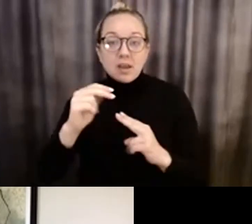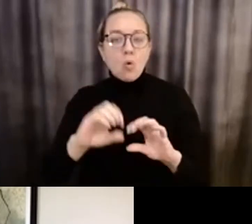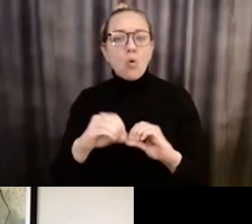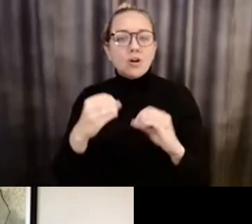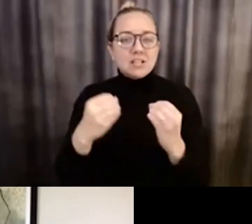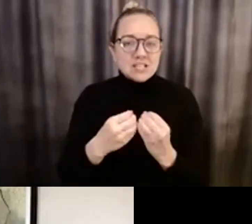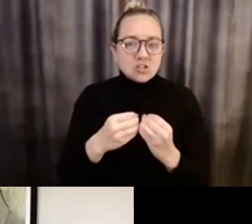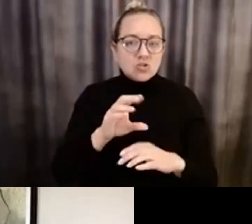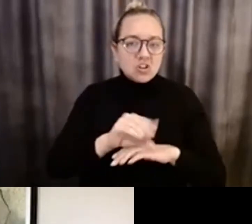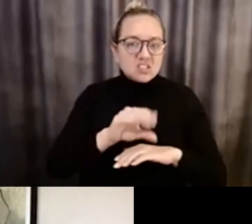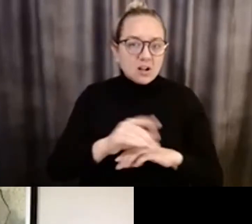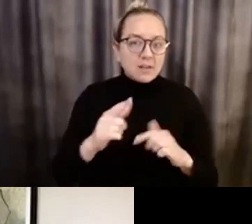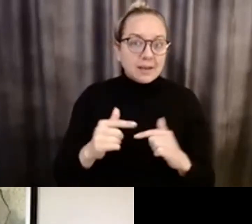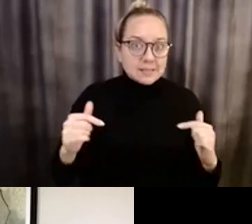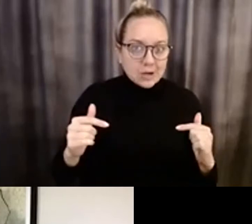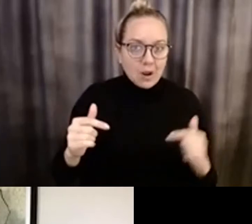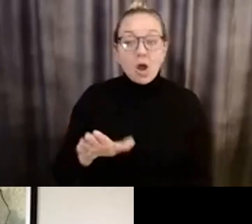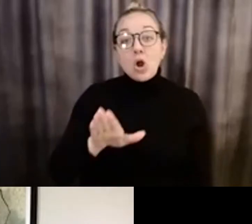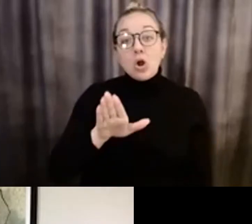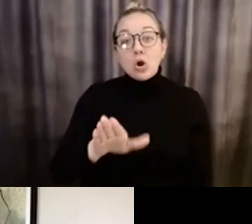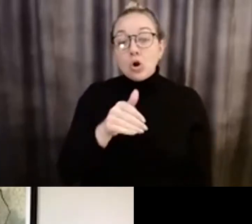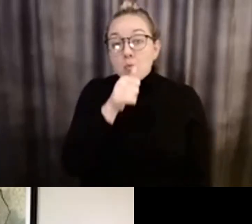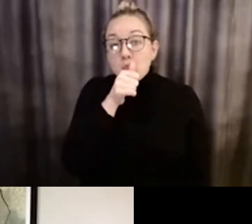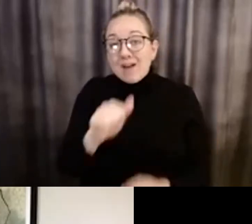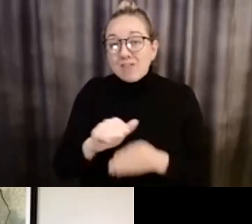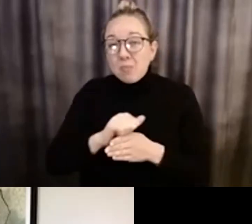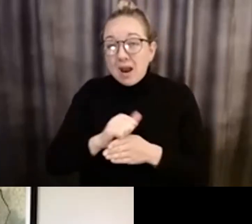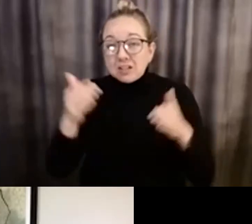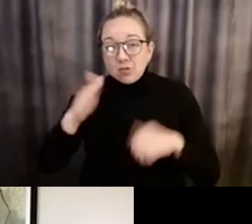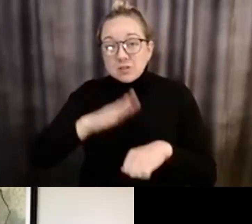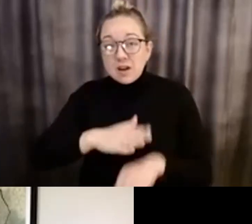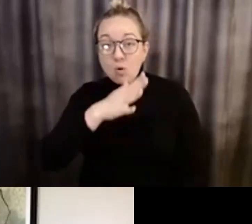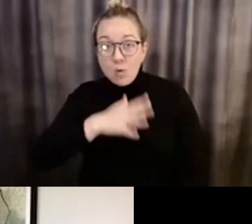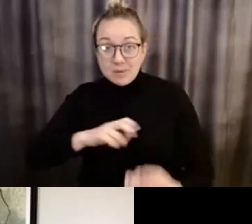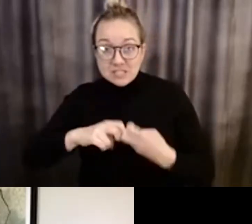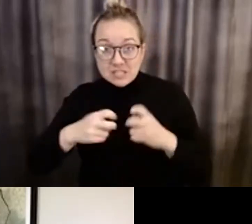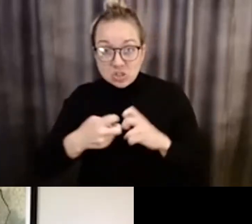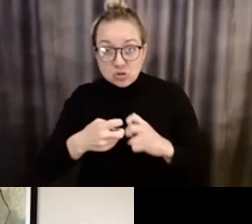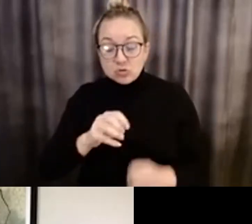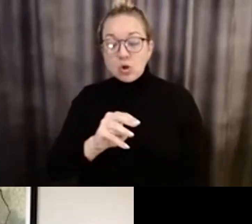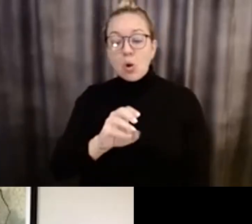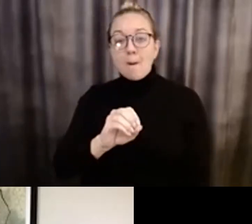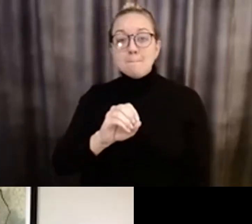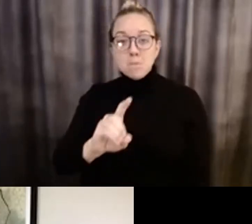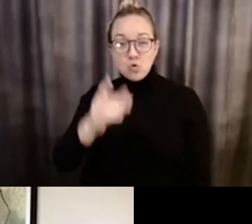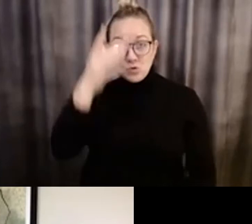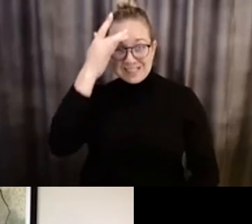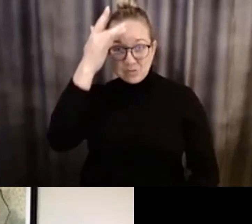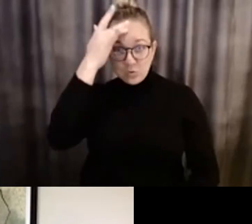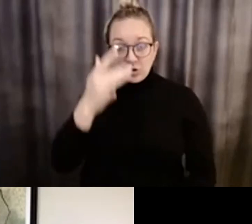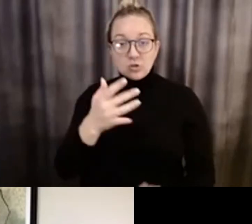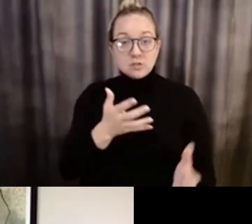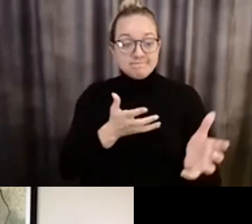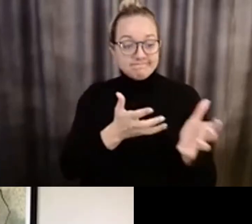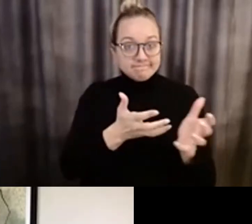private practice focuses on women's issues, mood disorders, interpersonal relationships, and trauma.